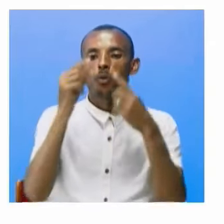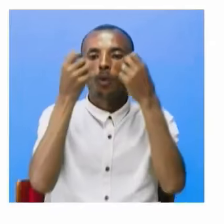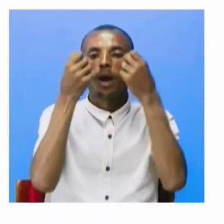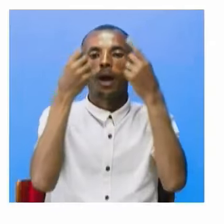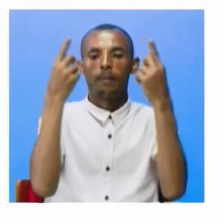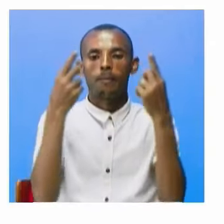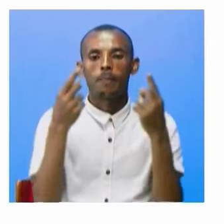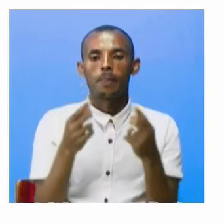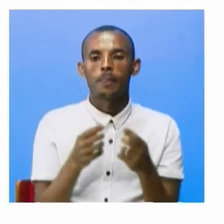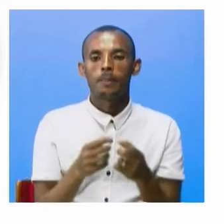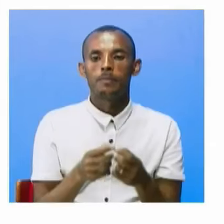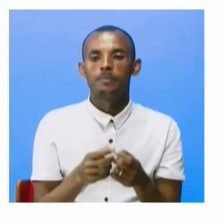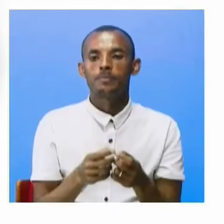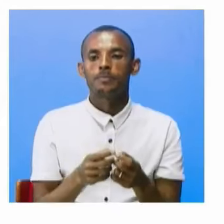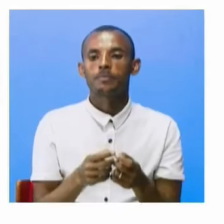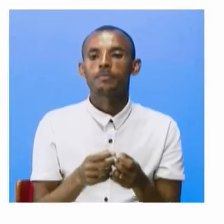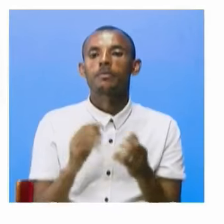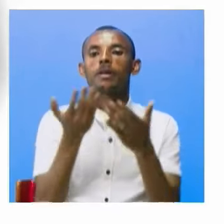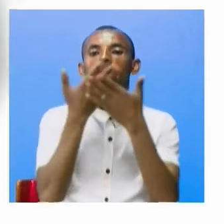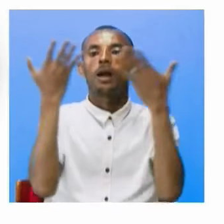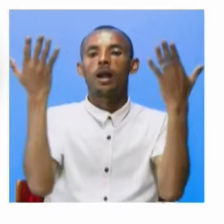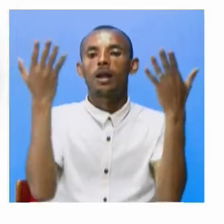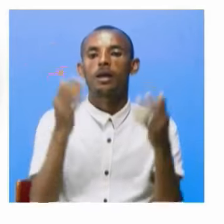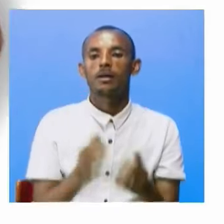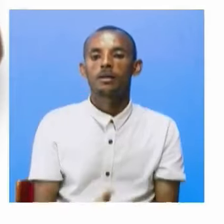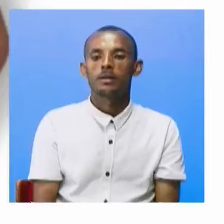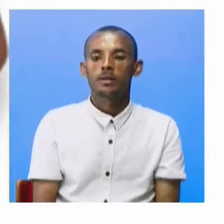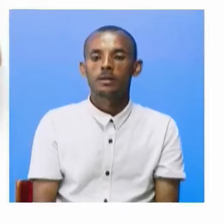up early.